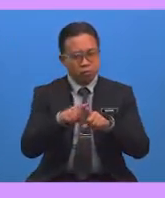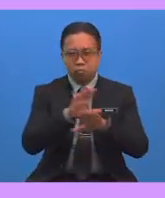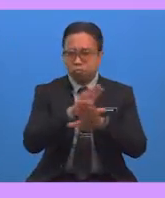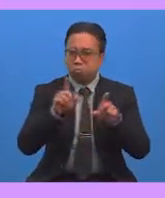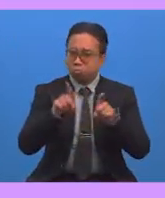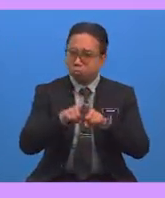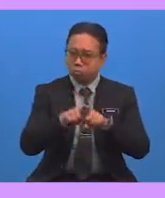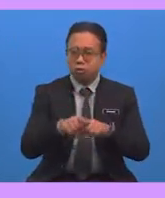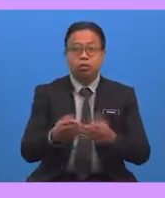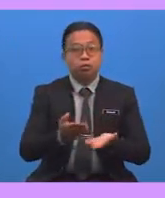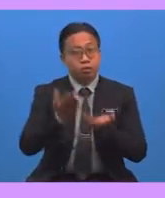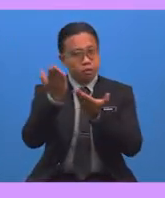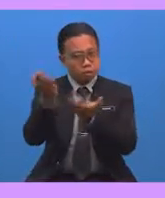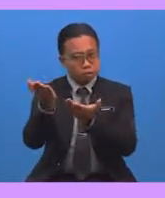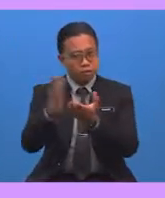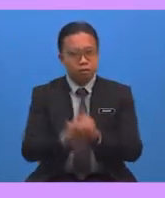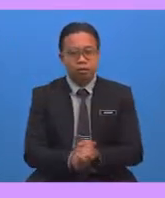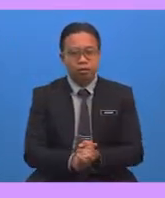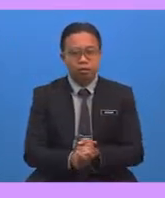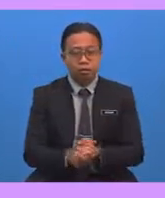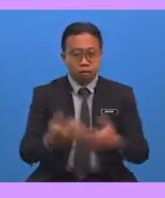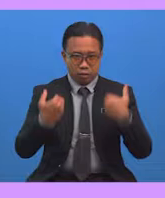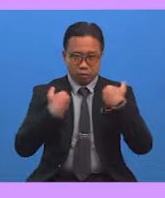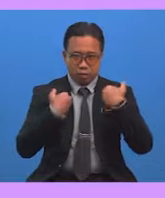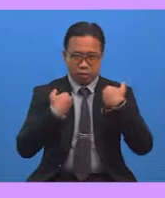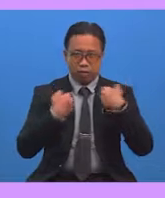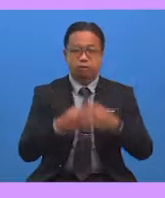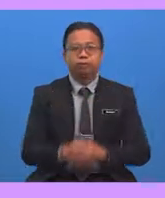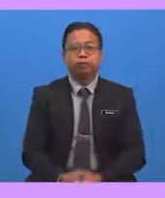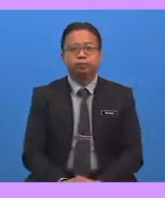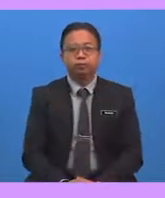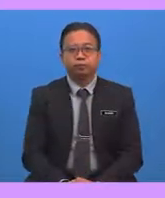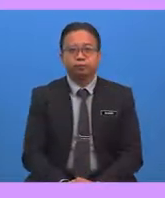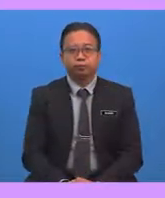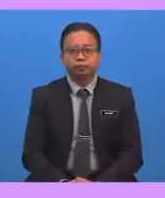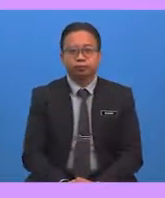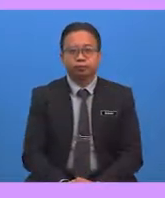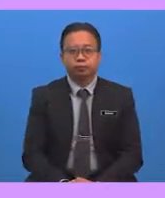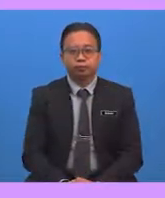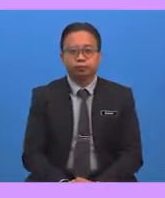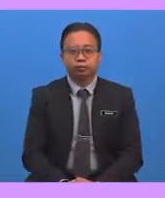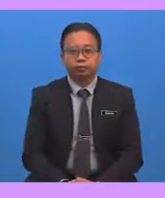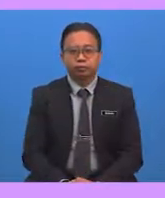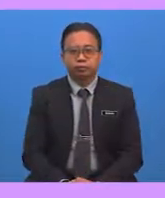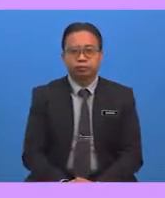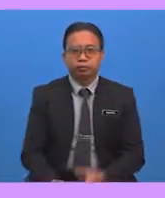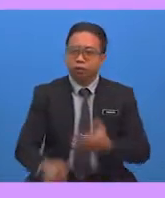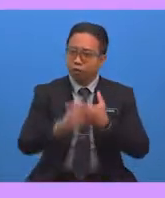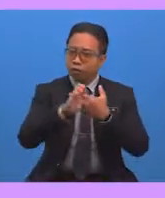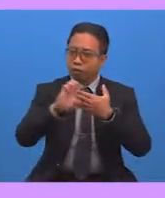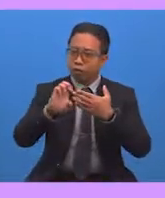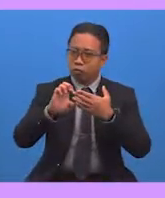suggests that, it appears that, to evaluate arguments